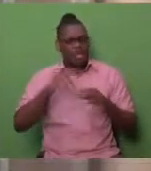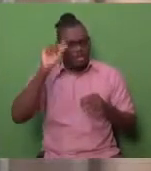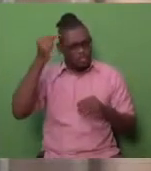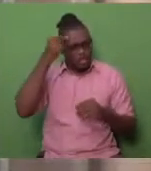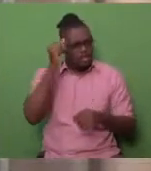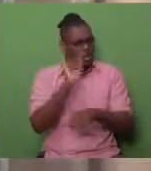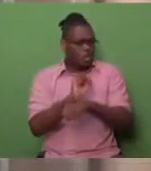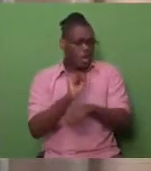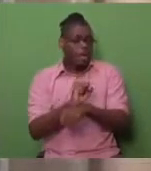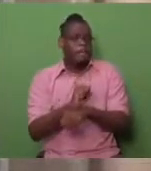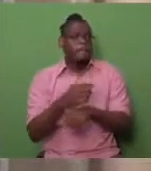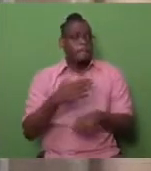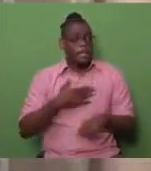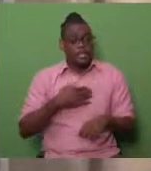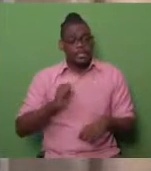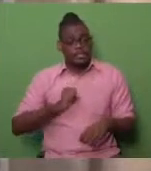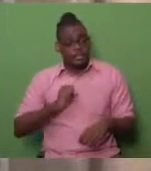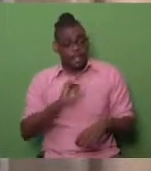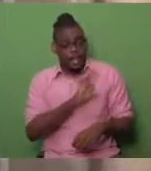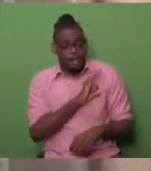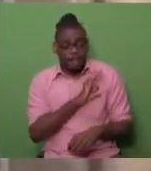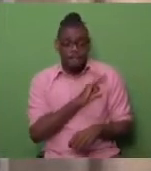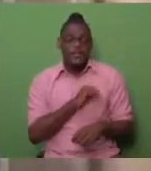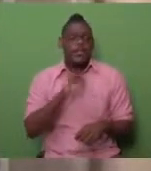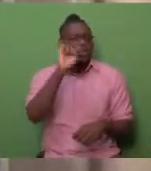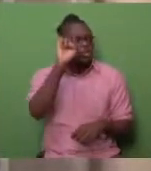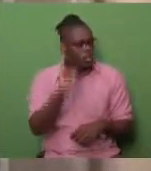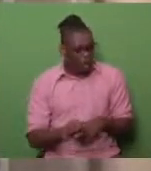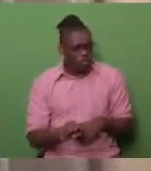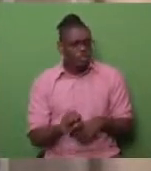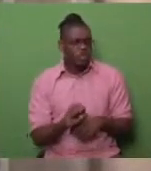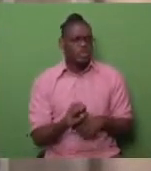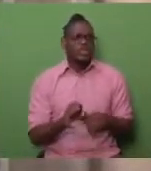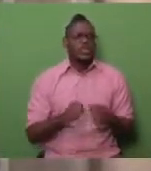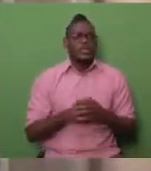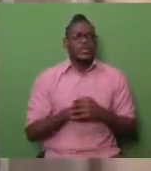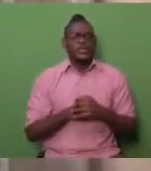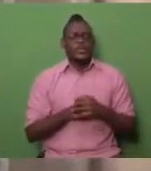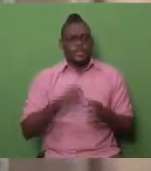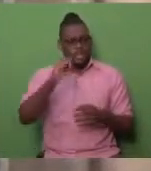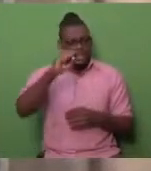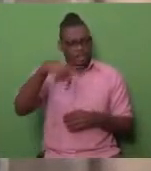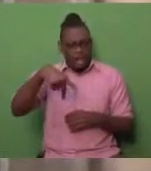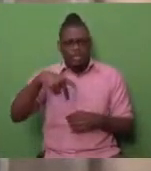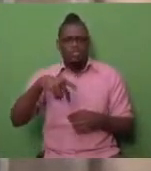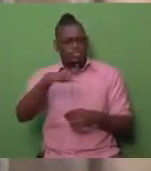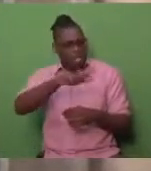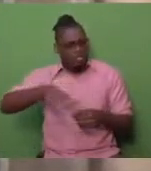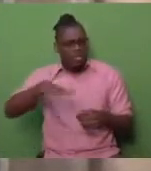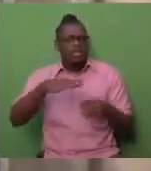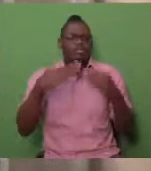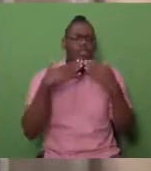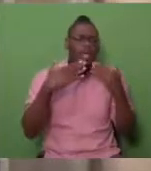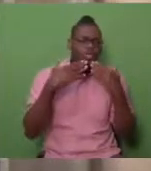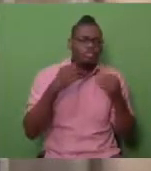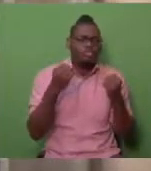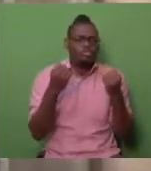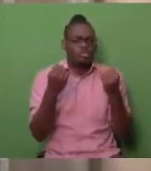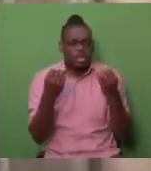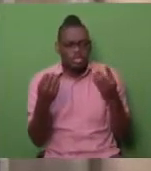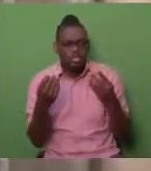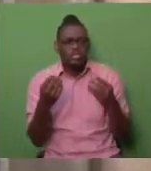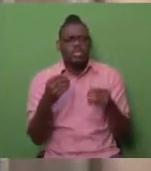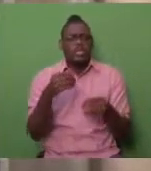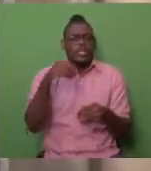Separia constituency. I say thank you also to the many persons from the business community, NGOs, CBOs, FBOs,